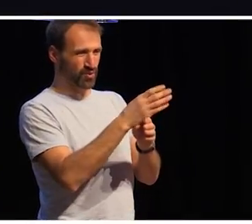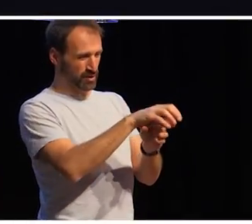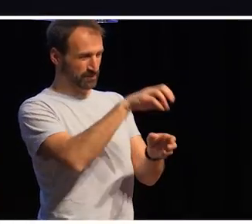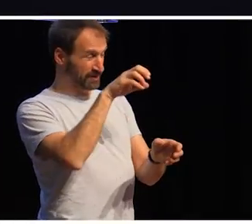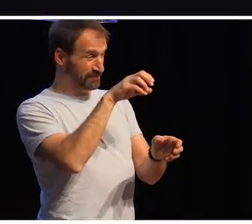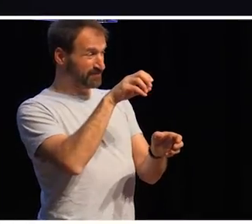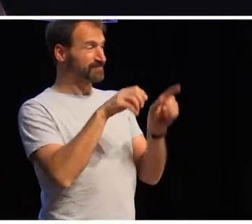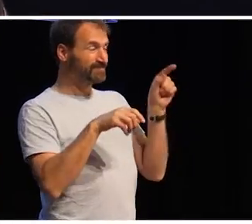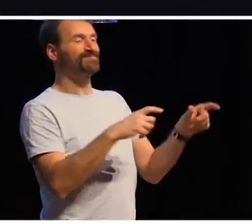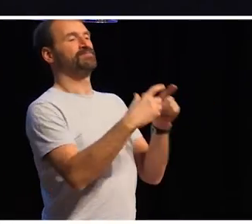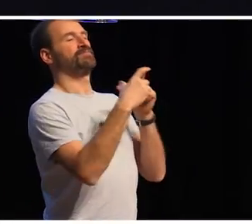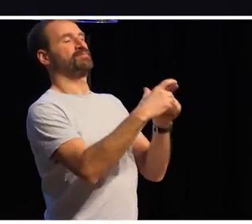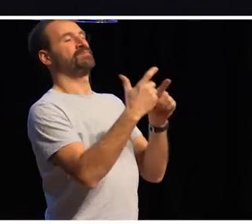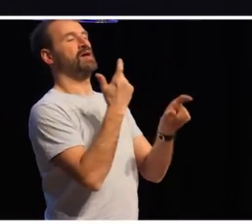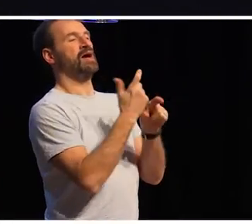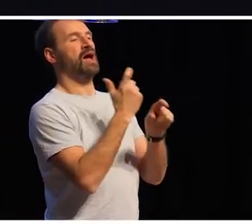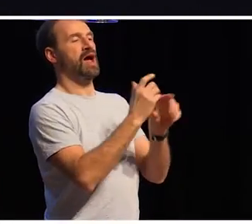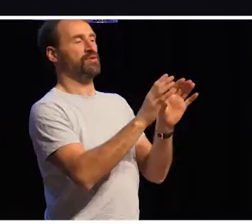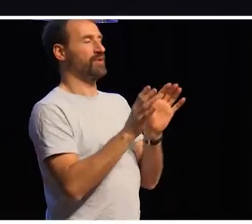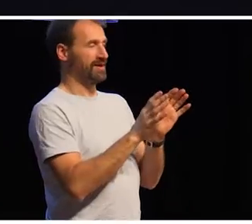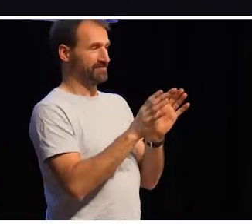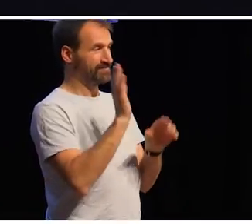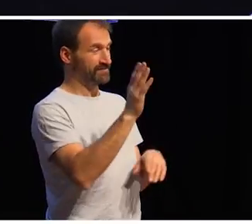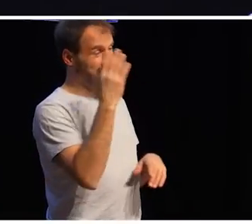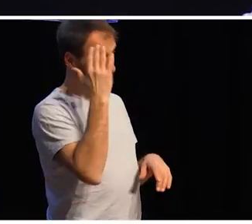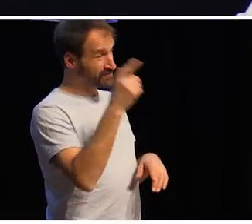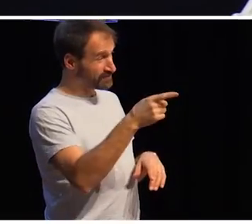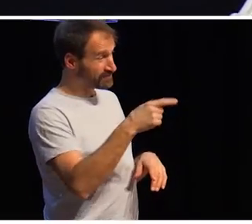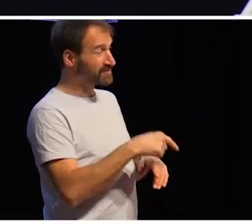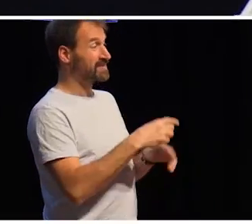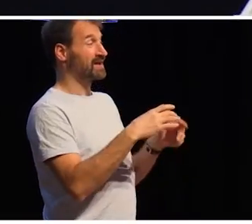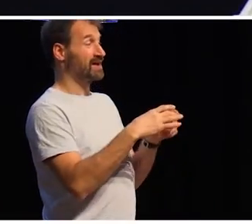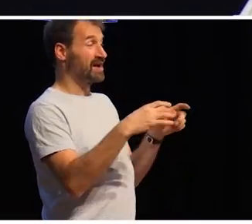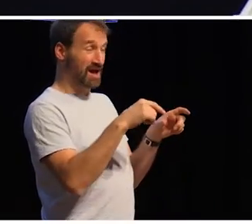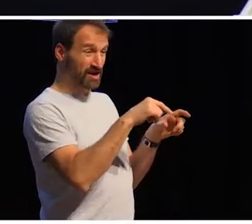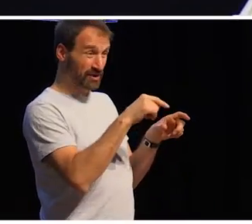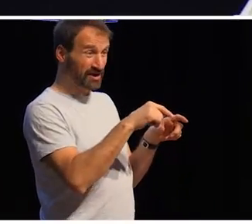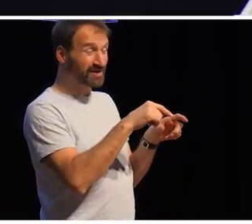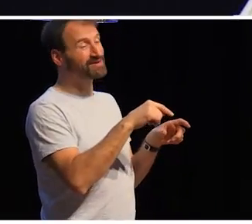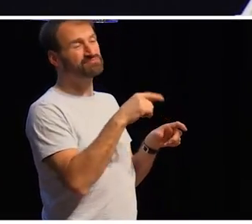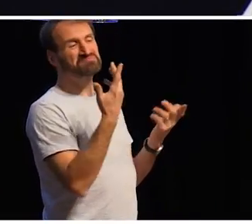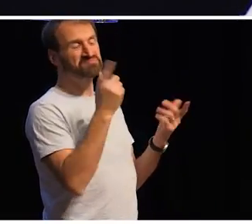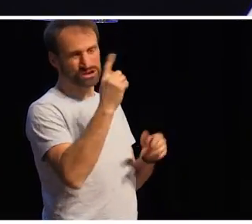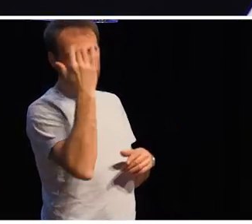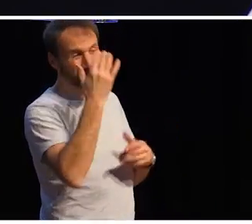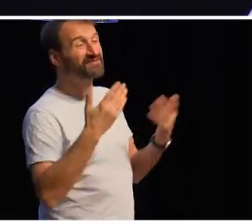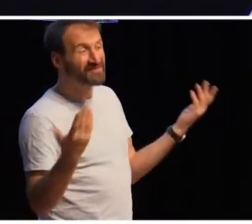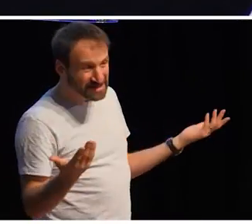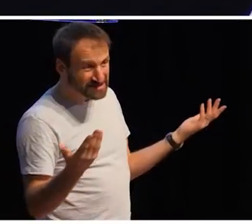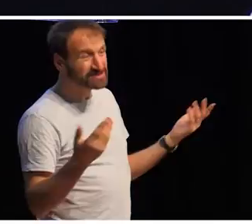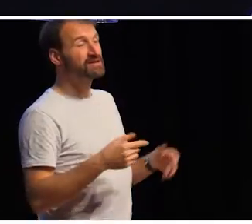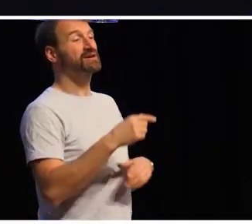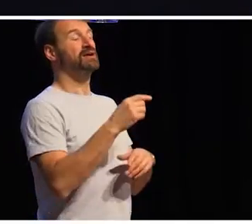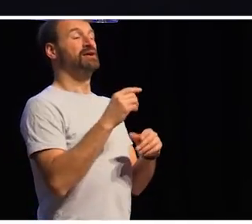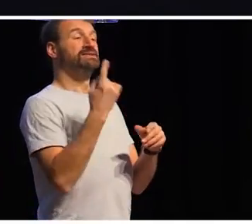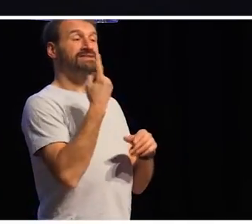was telling that whenever JavaScript is running on the hardware, ask yourself, is it a single board computer or a microcontroller? In this case, it is a TESL,